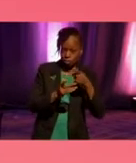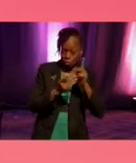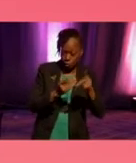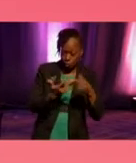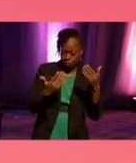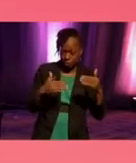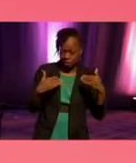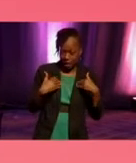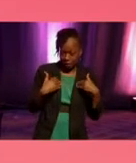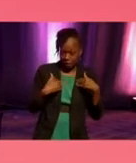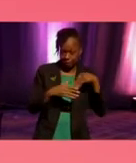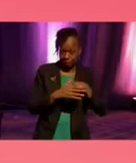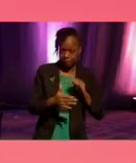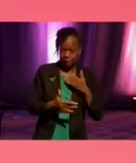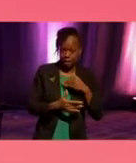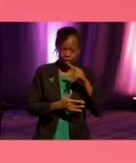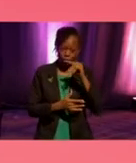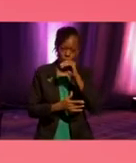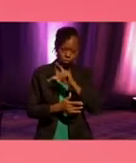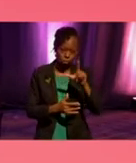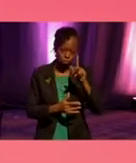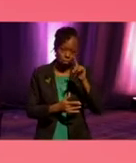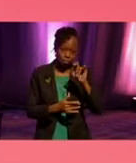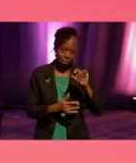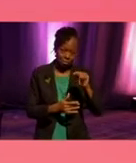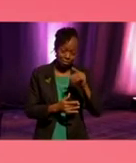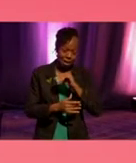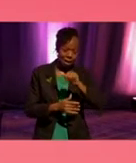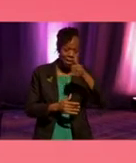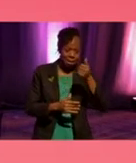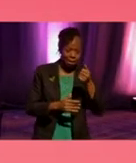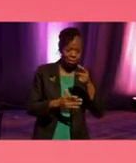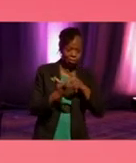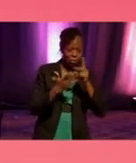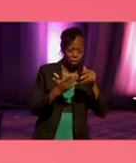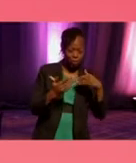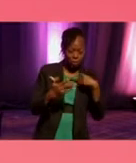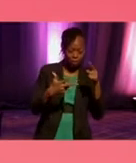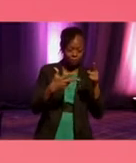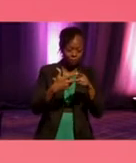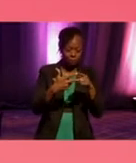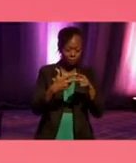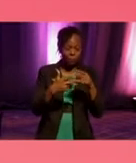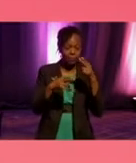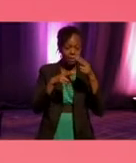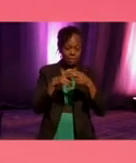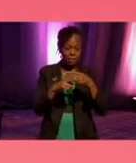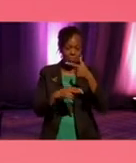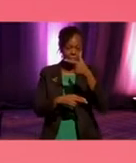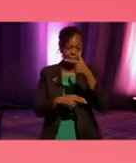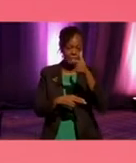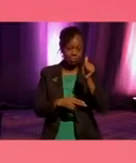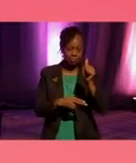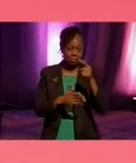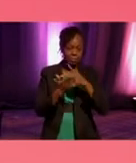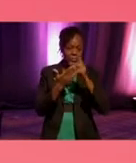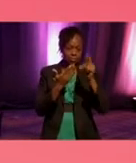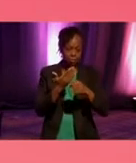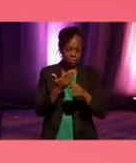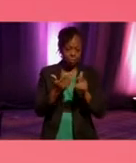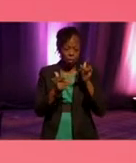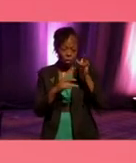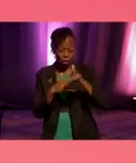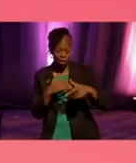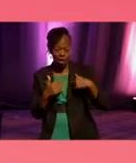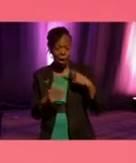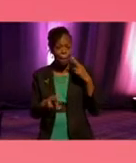Another project that we have is called the Georgia Project. In my conversation earlier, I mentioned,